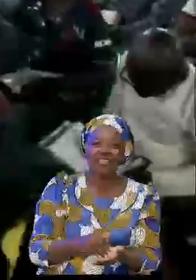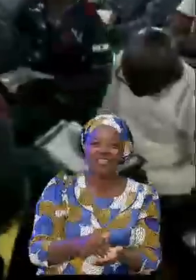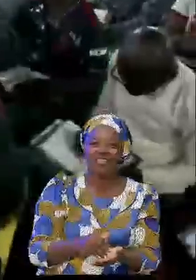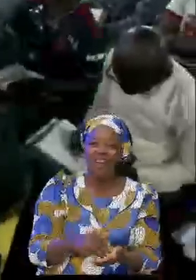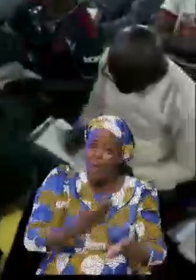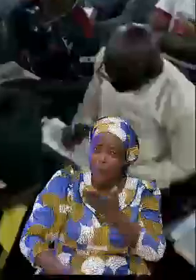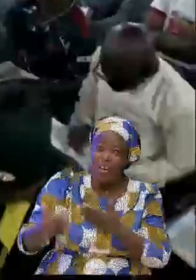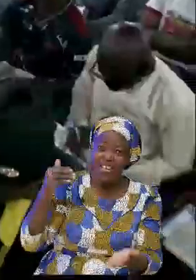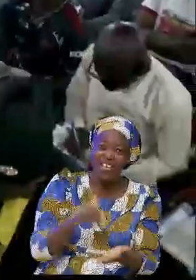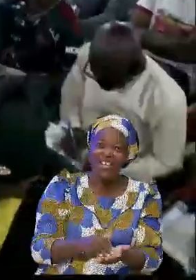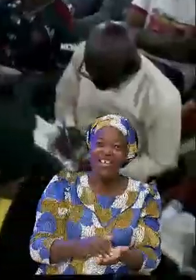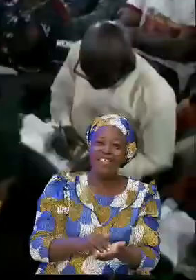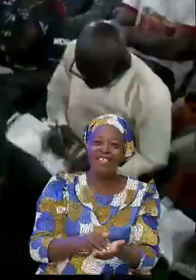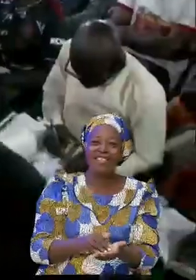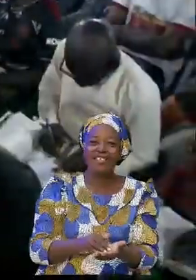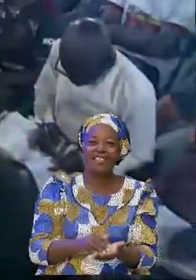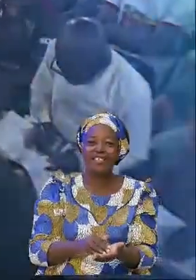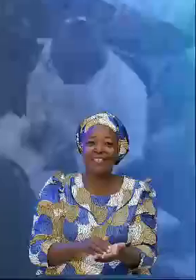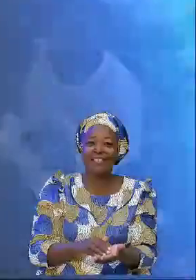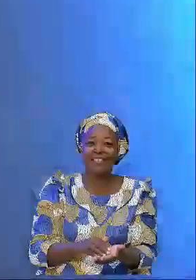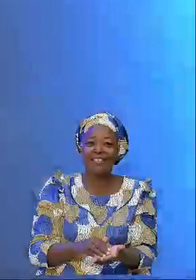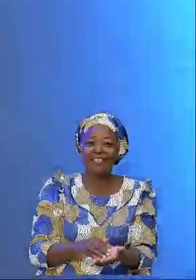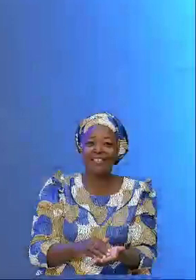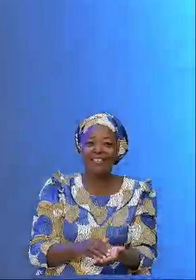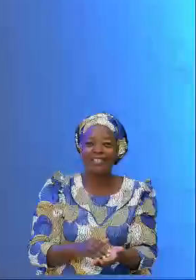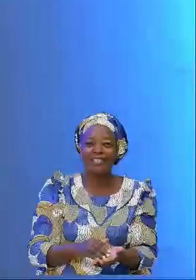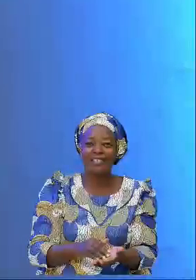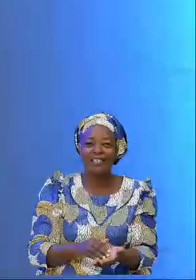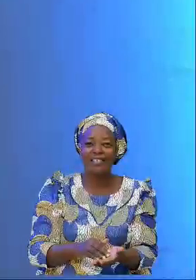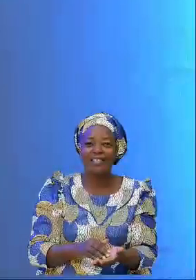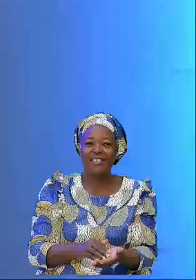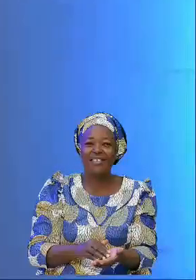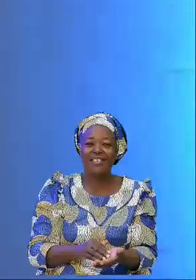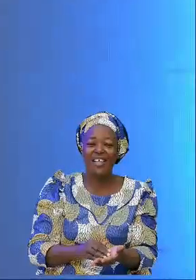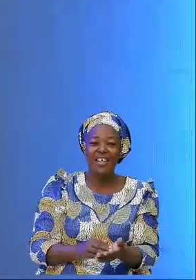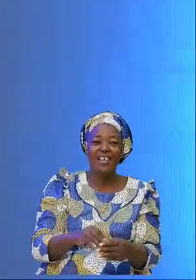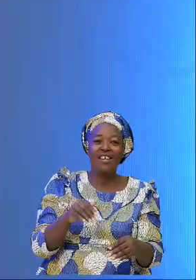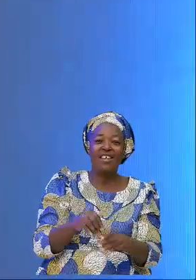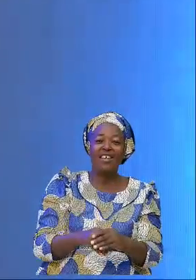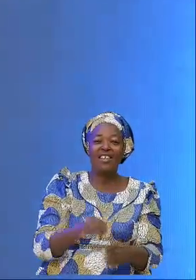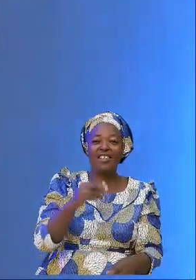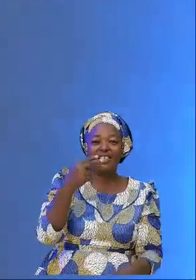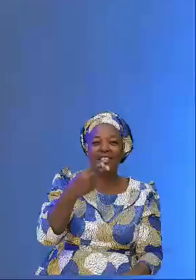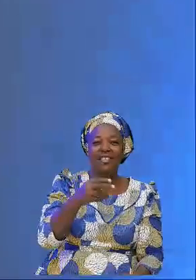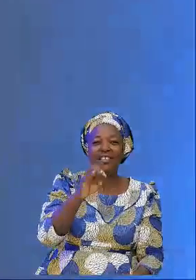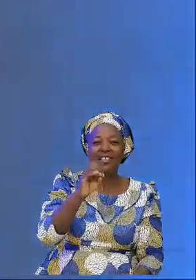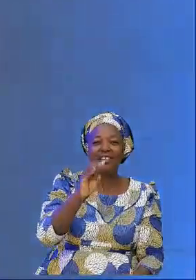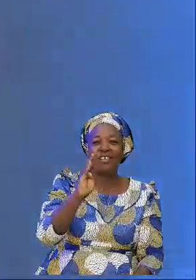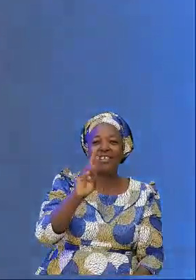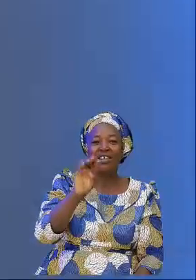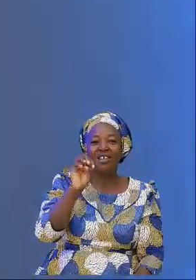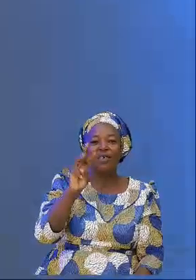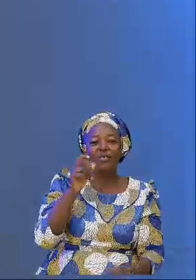Born again. Born again. Born again. In first,